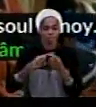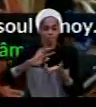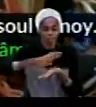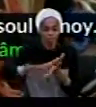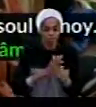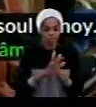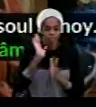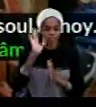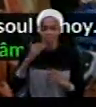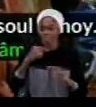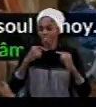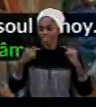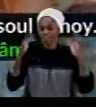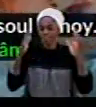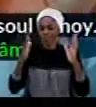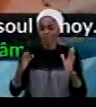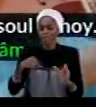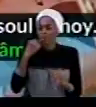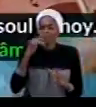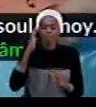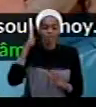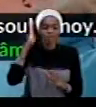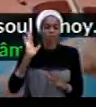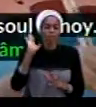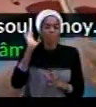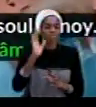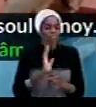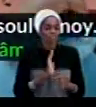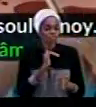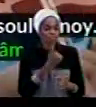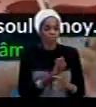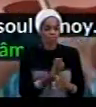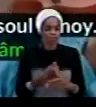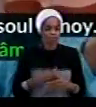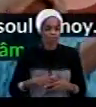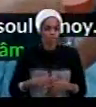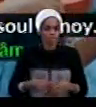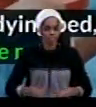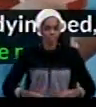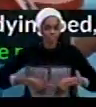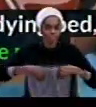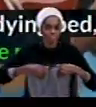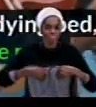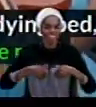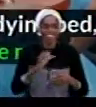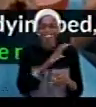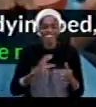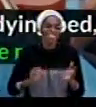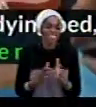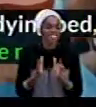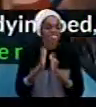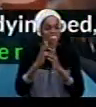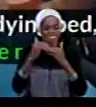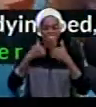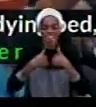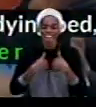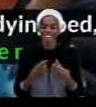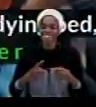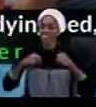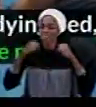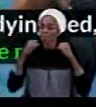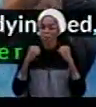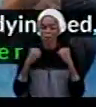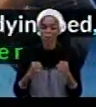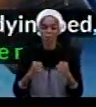to bruise your enemy who would your soul annoy. Christ Jesus has